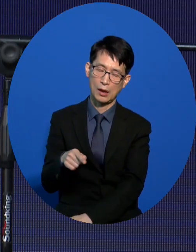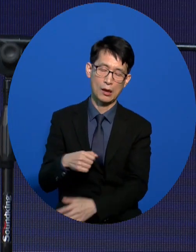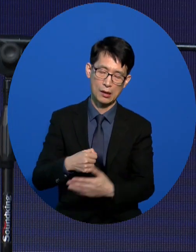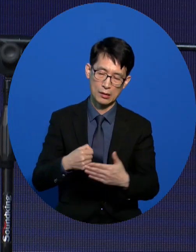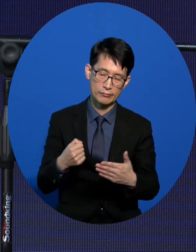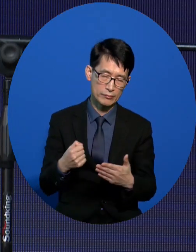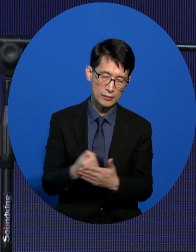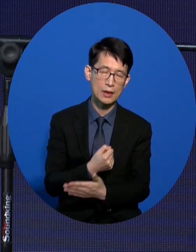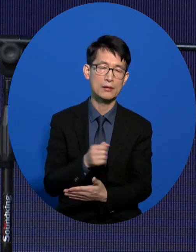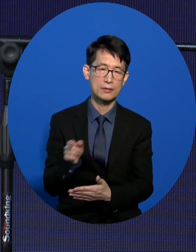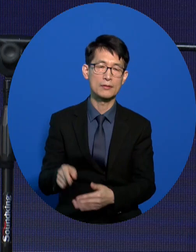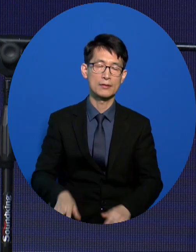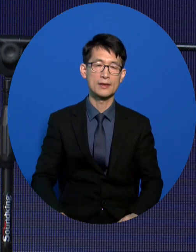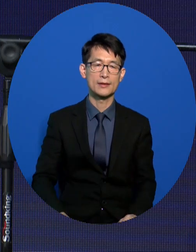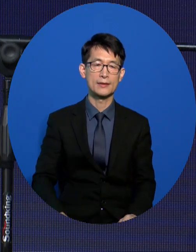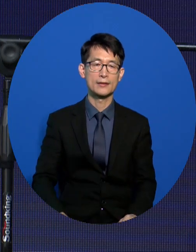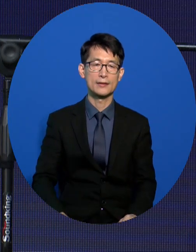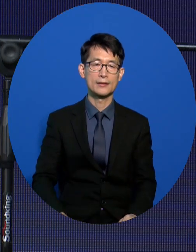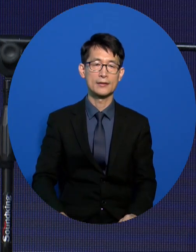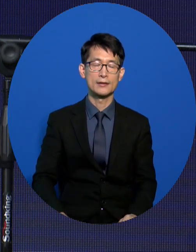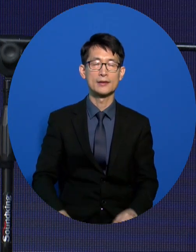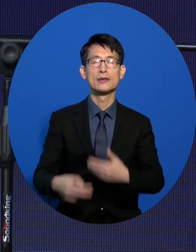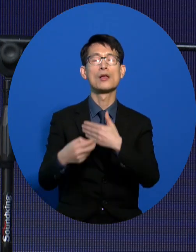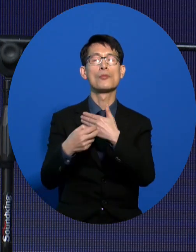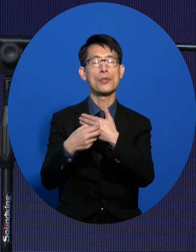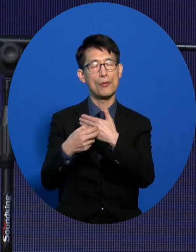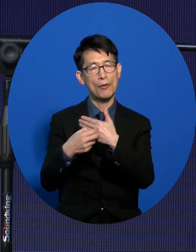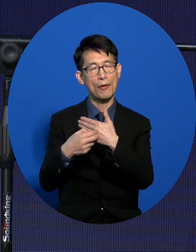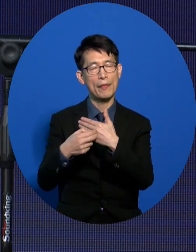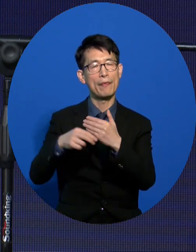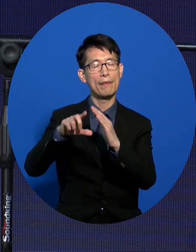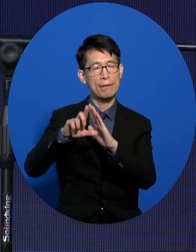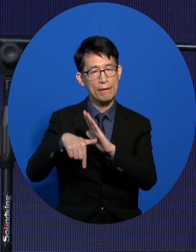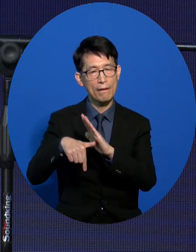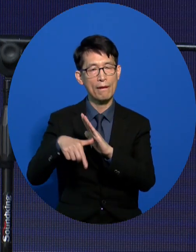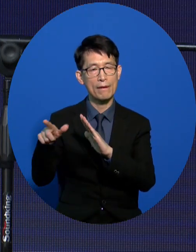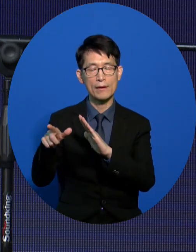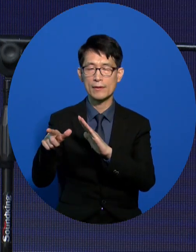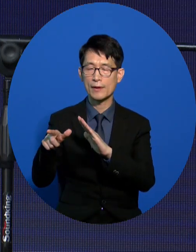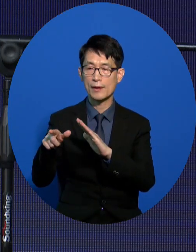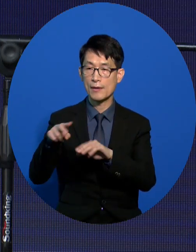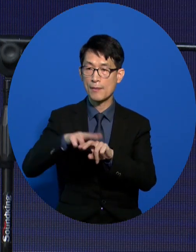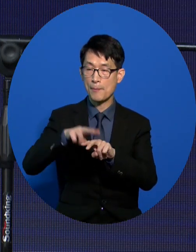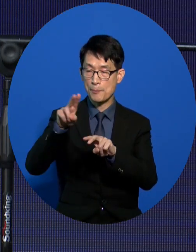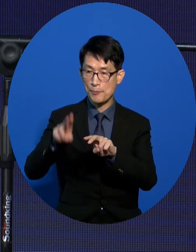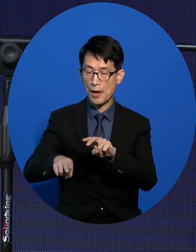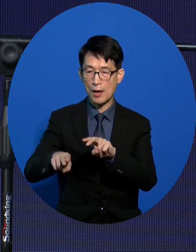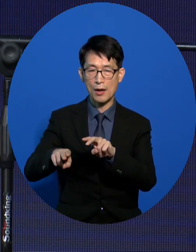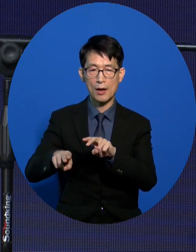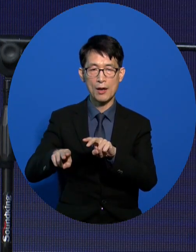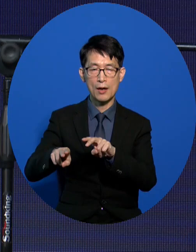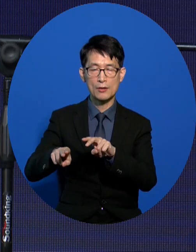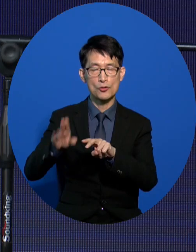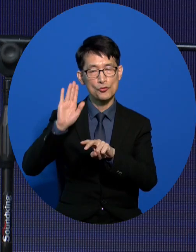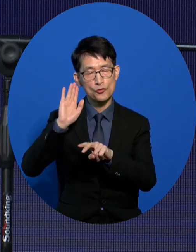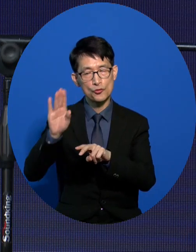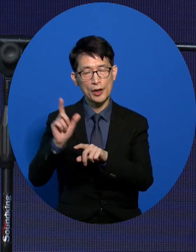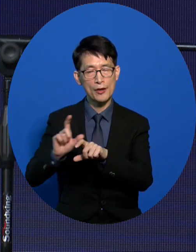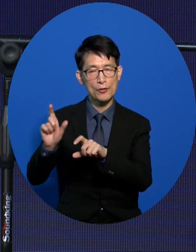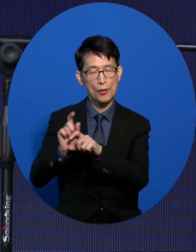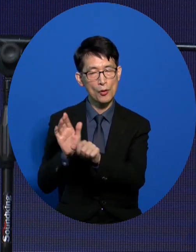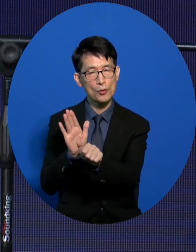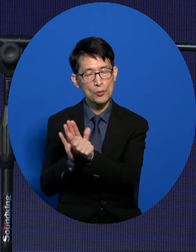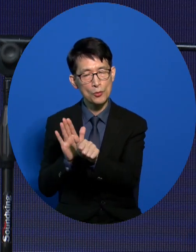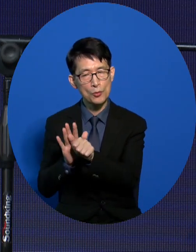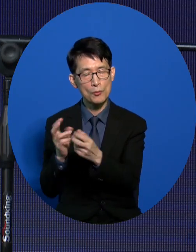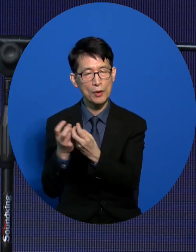we cannot do anything. I find that to be quite unfortunate. So when it comes to accompanying the users